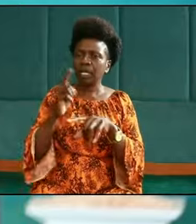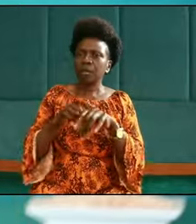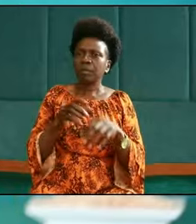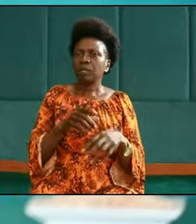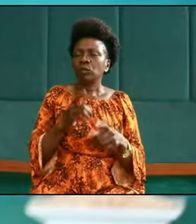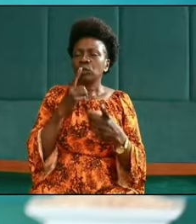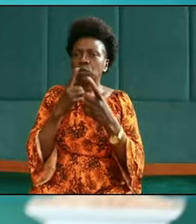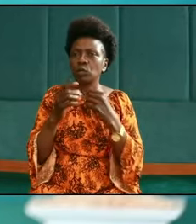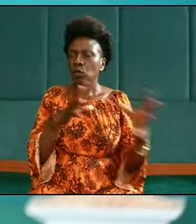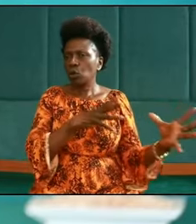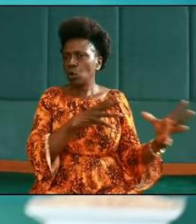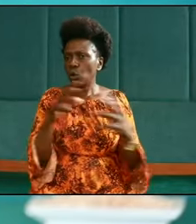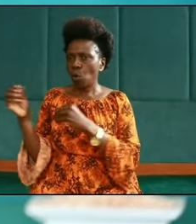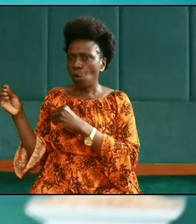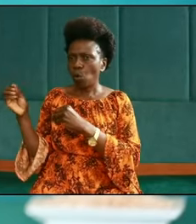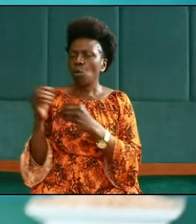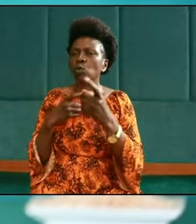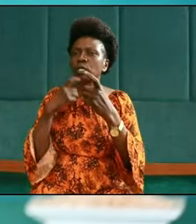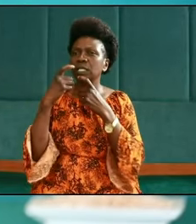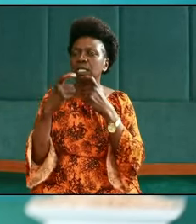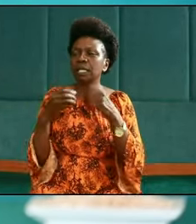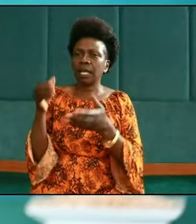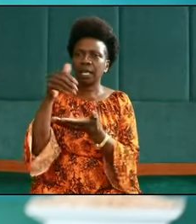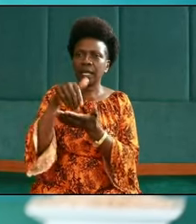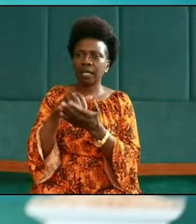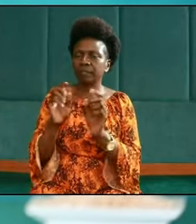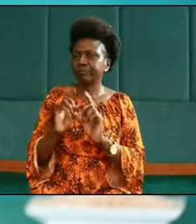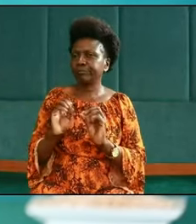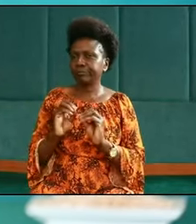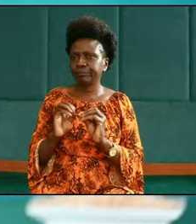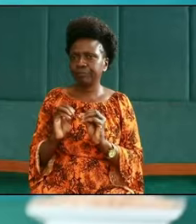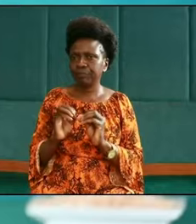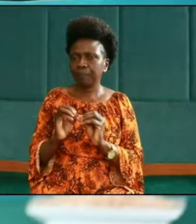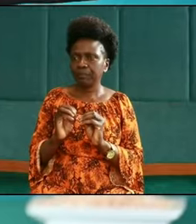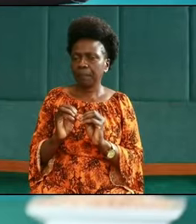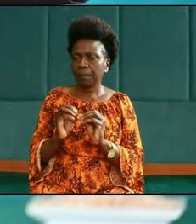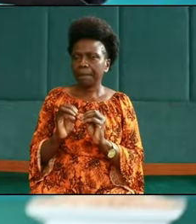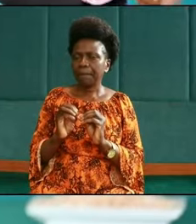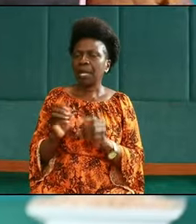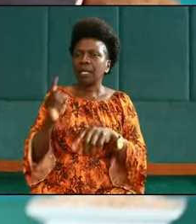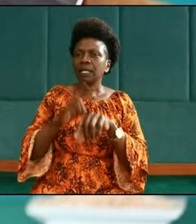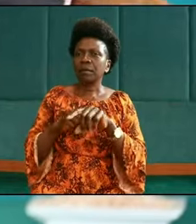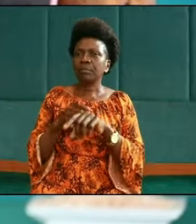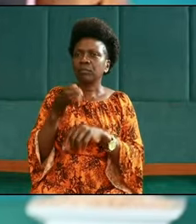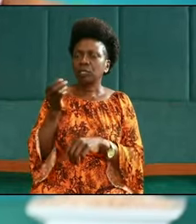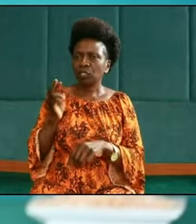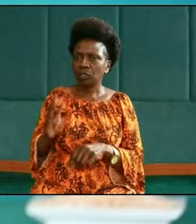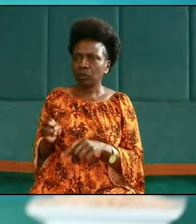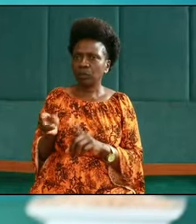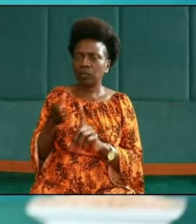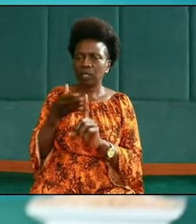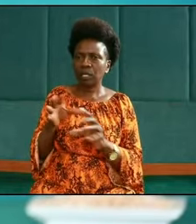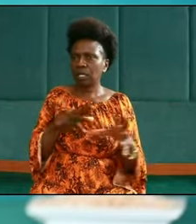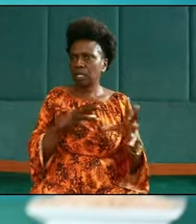go and see no more, when she had been persuaded and